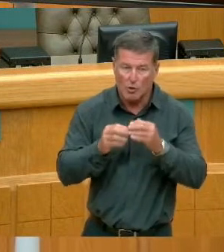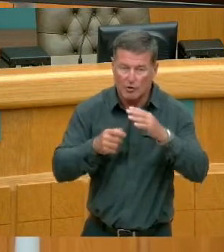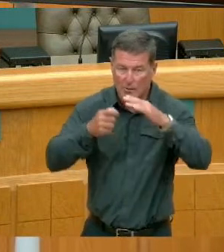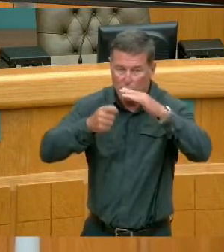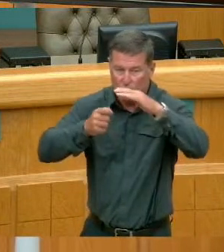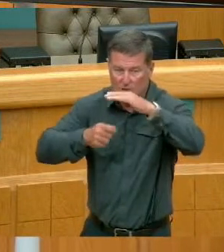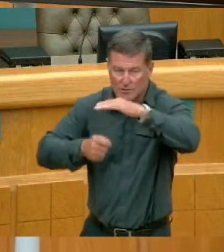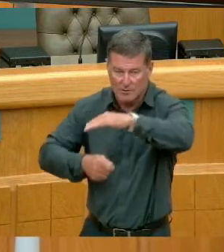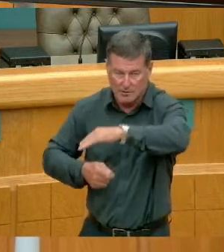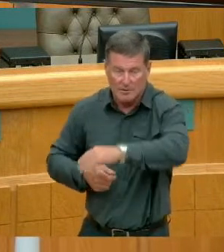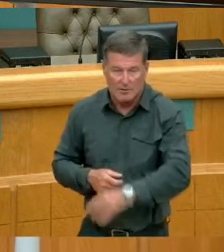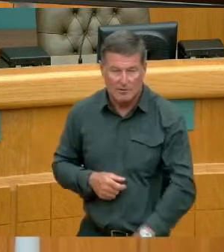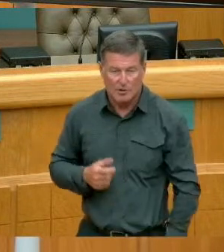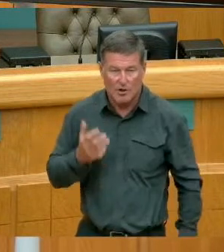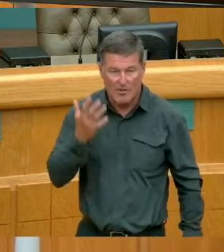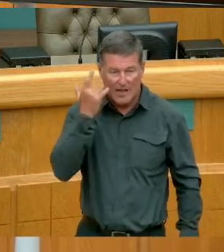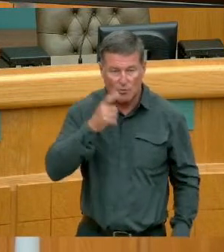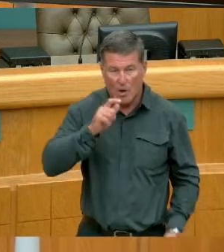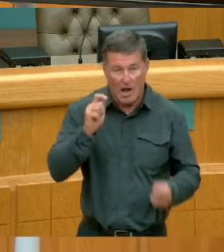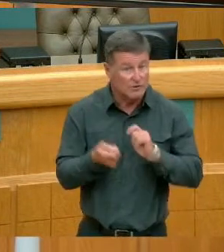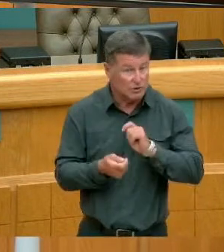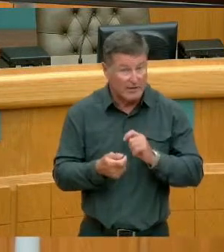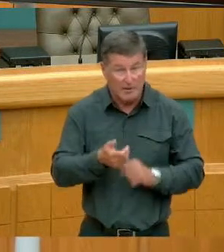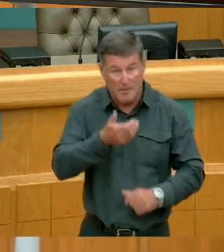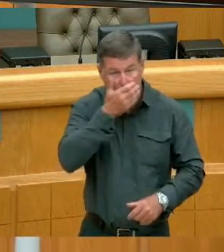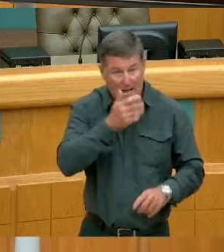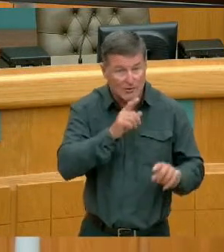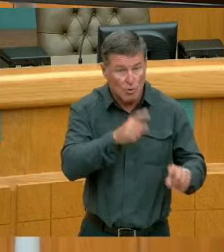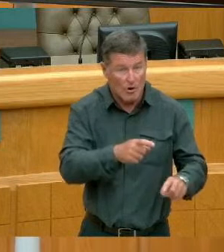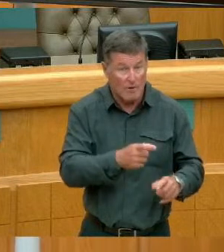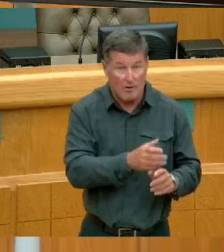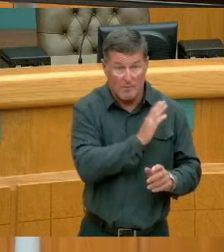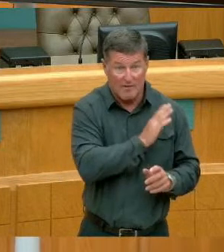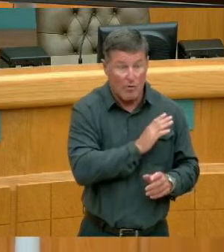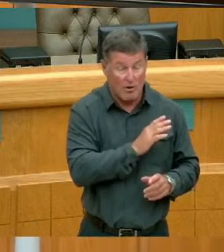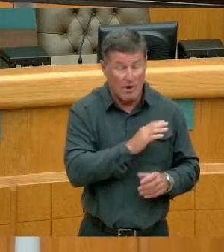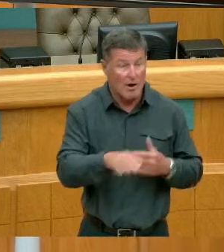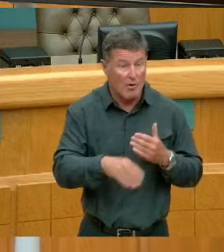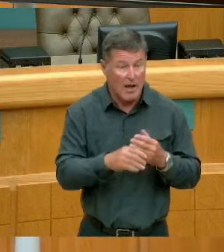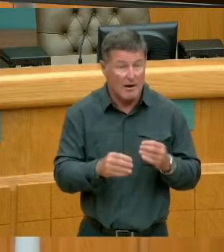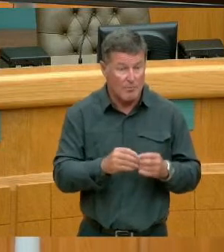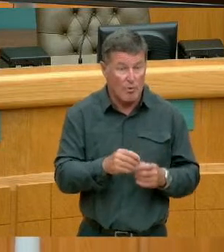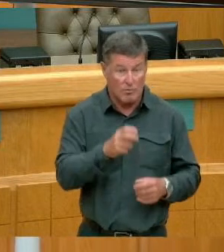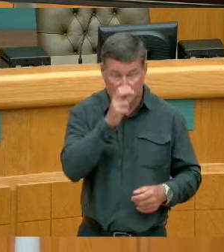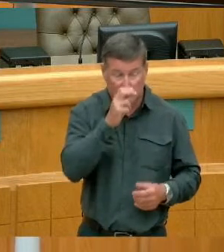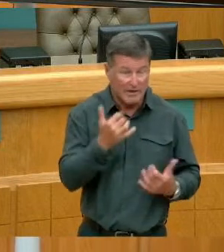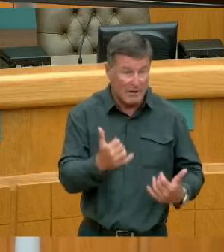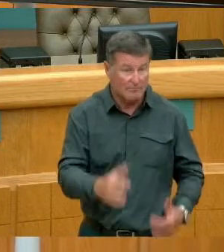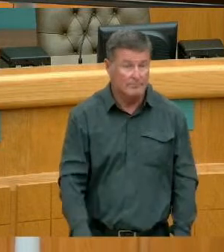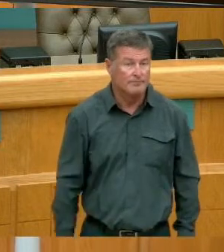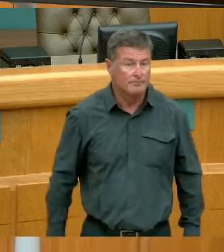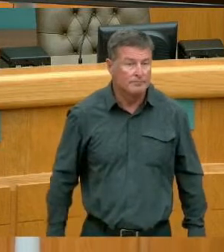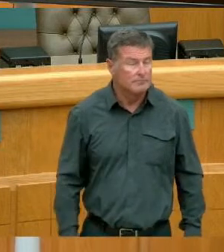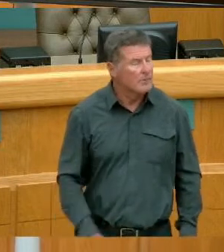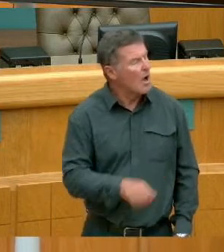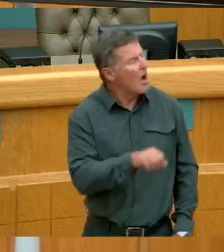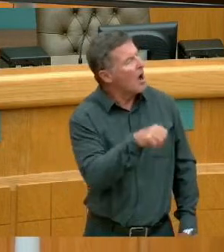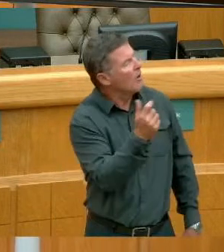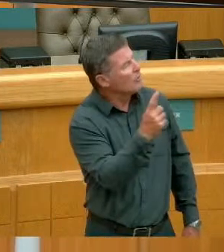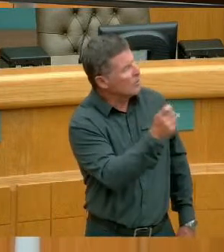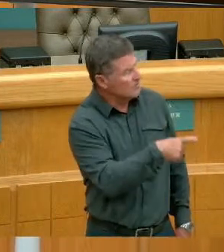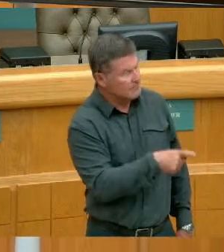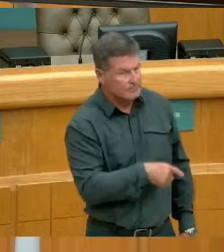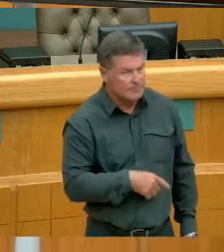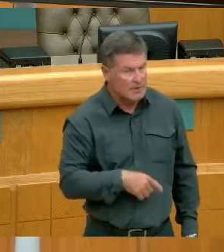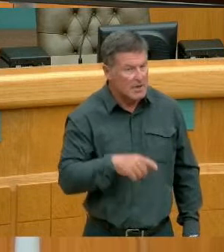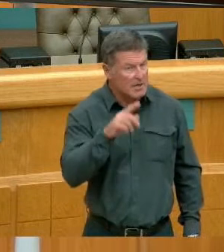that's why I've pivoted and done this. My only other question would be, our